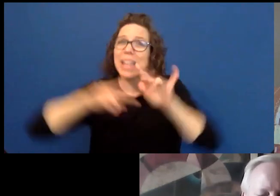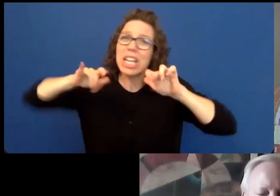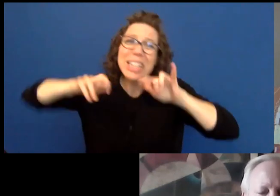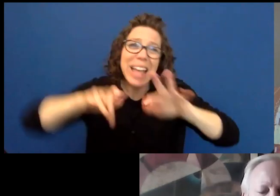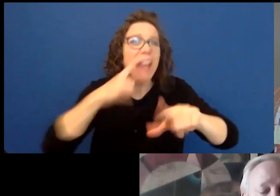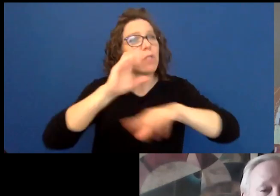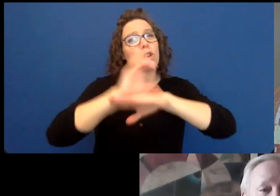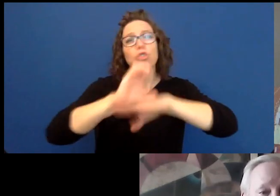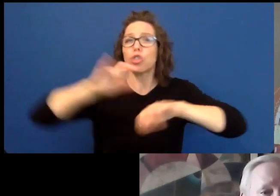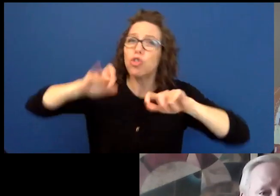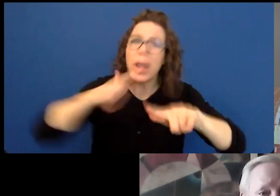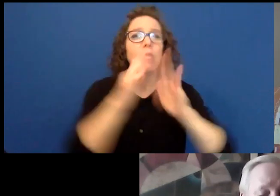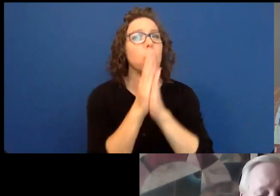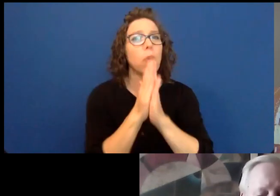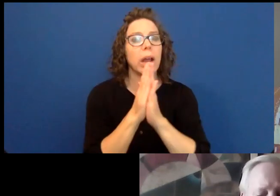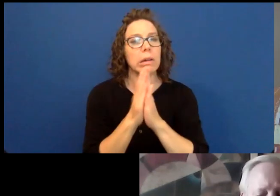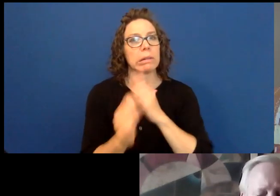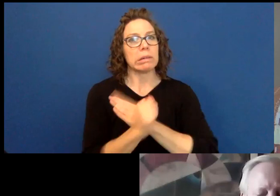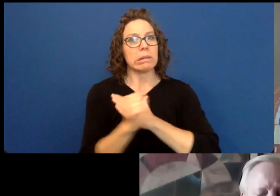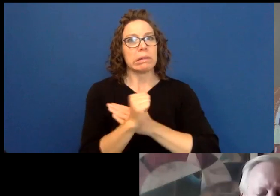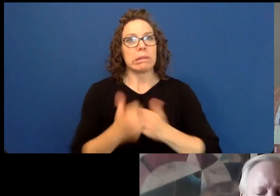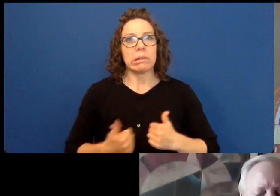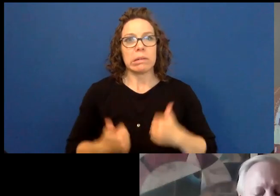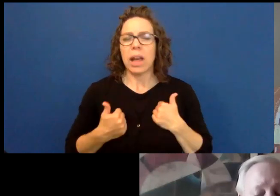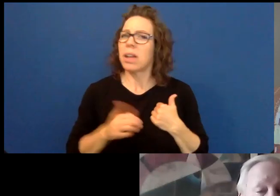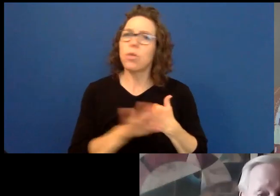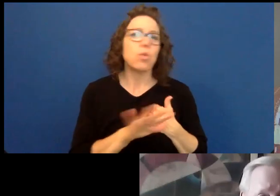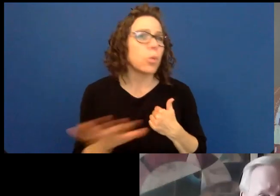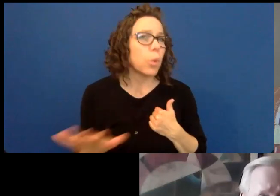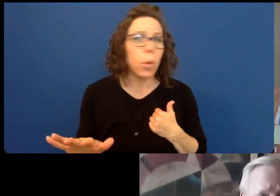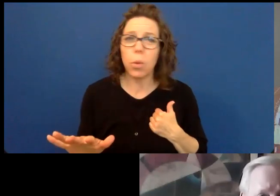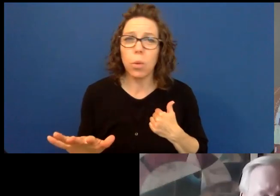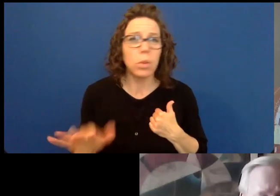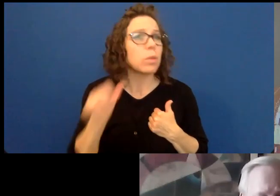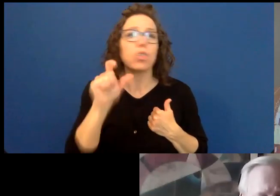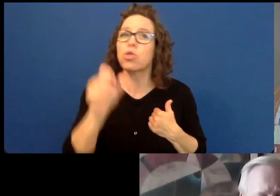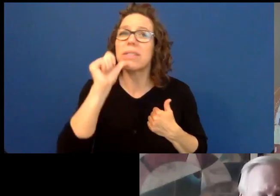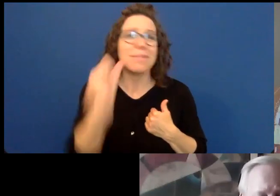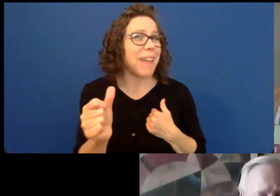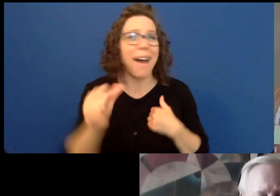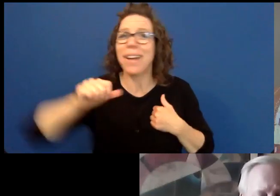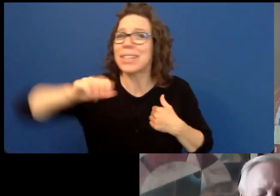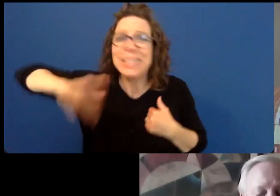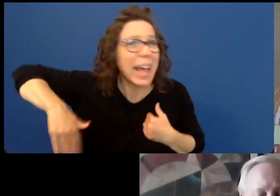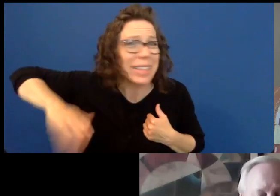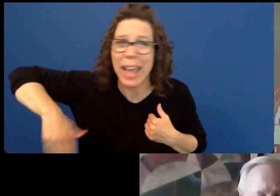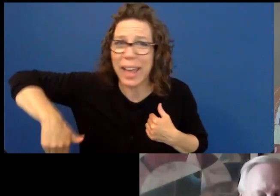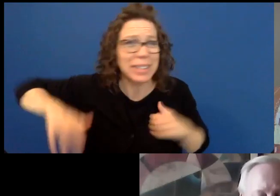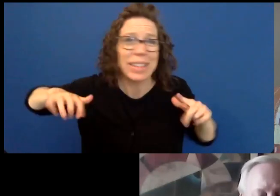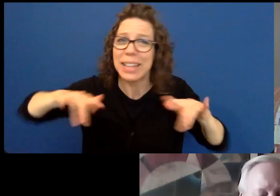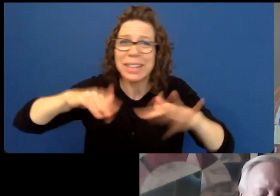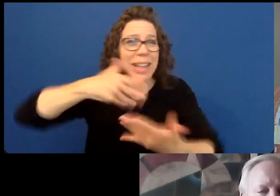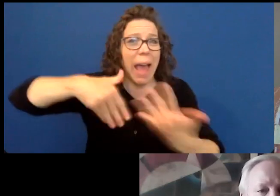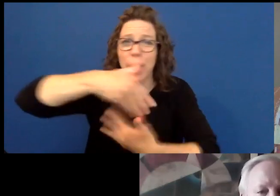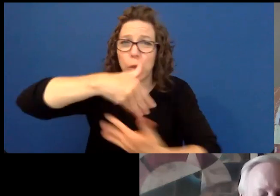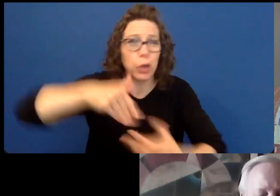and prayer be a life-threatening activity, so we should not be doing that at this time. We are blessed to